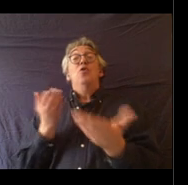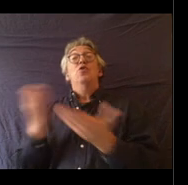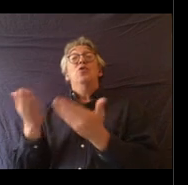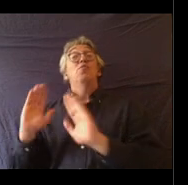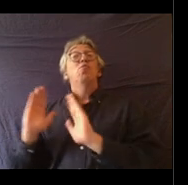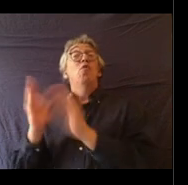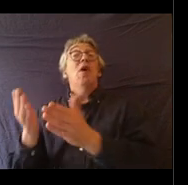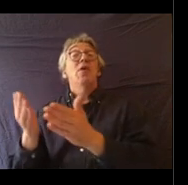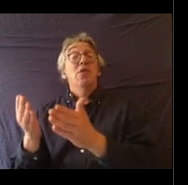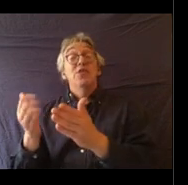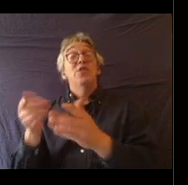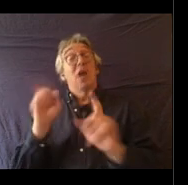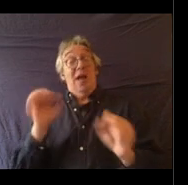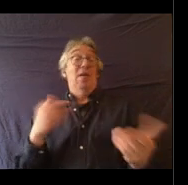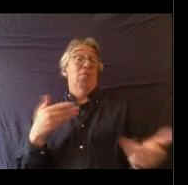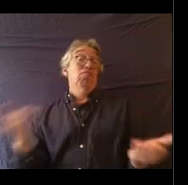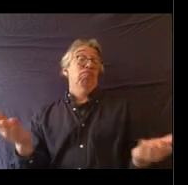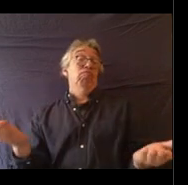and this quality